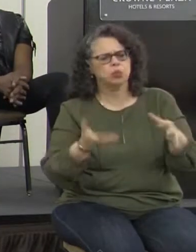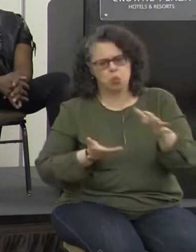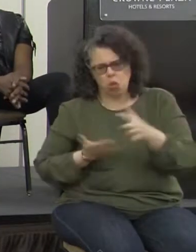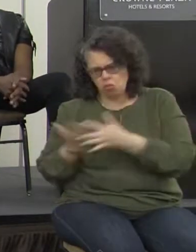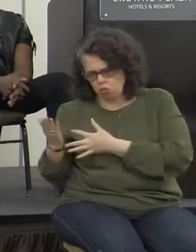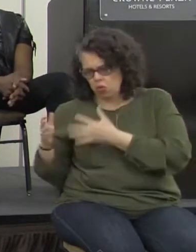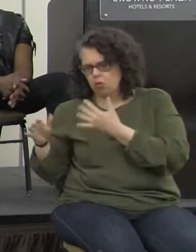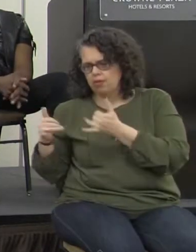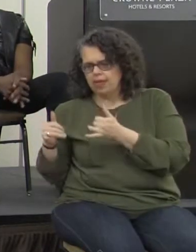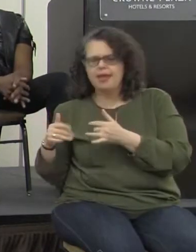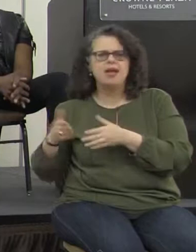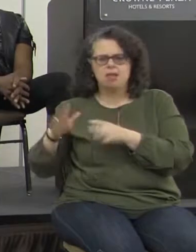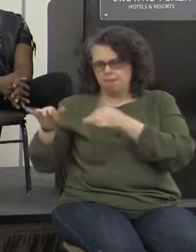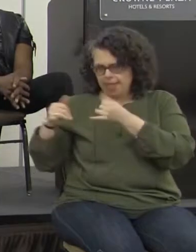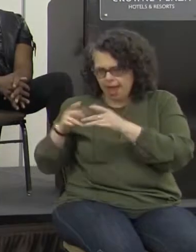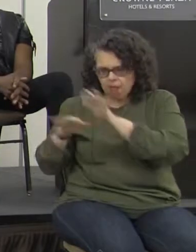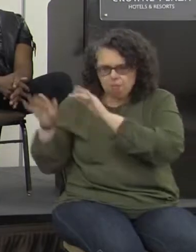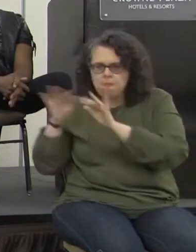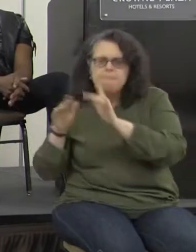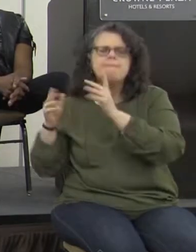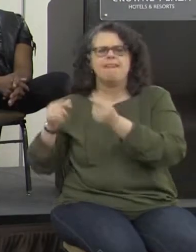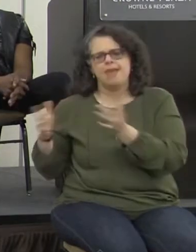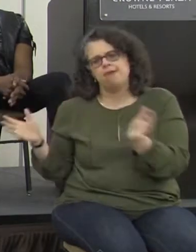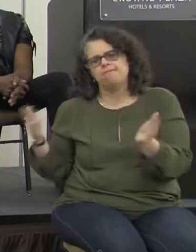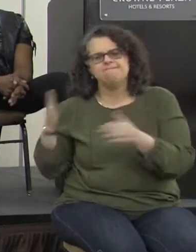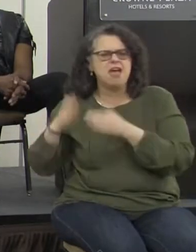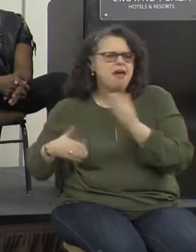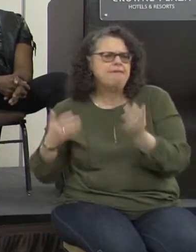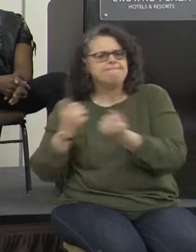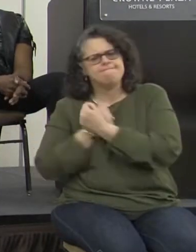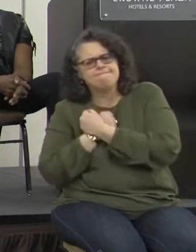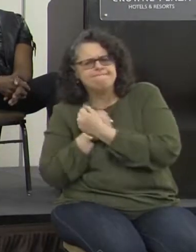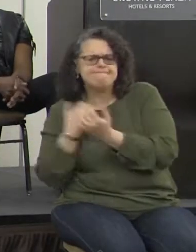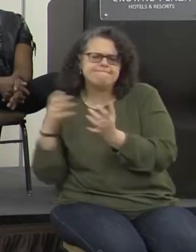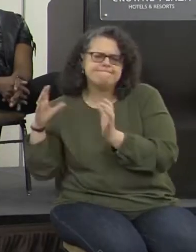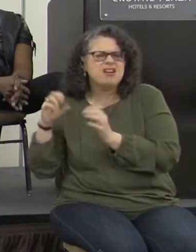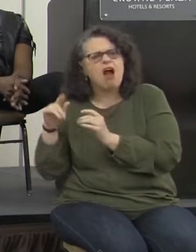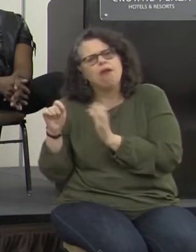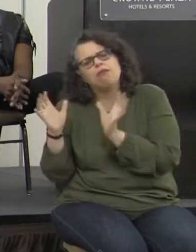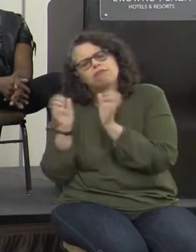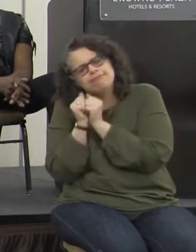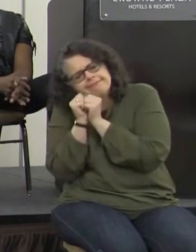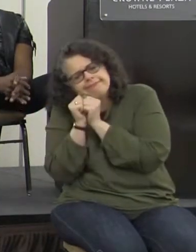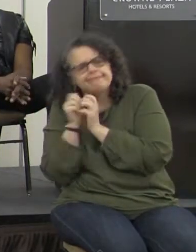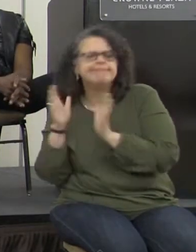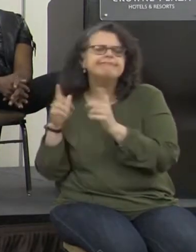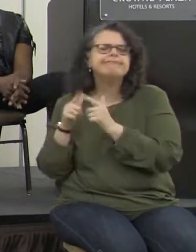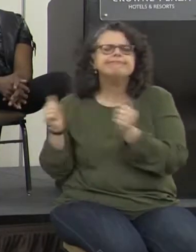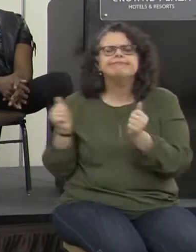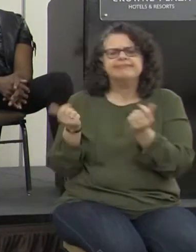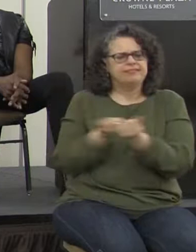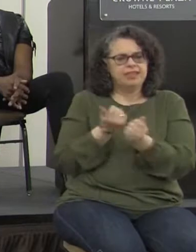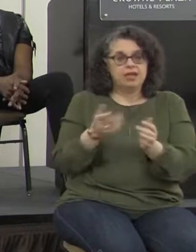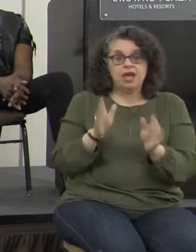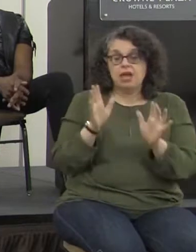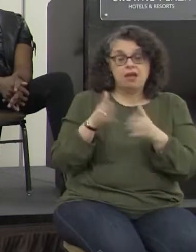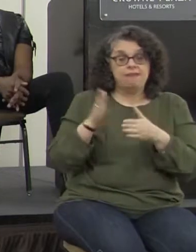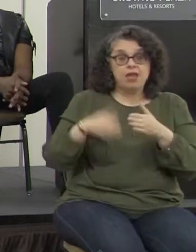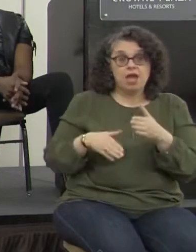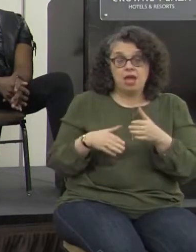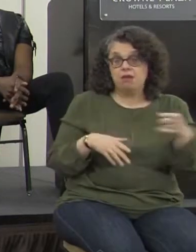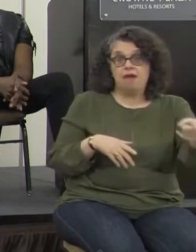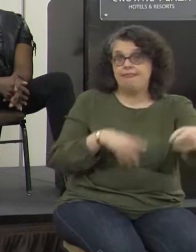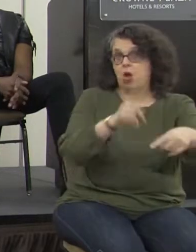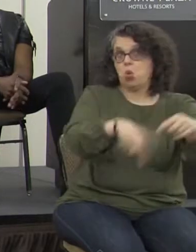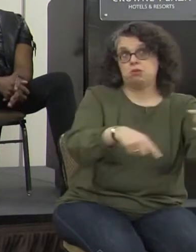scene with cuddling and all that stuff at the end of it. And the class could not